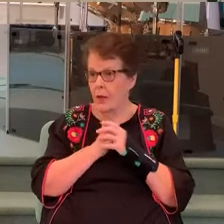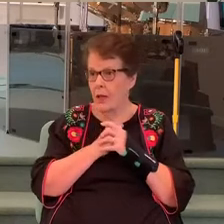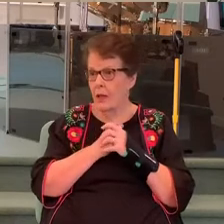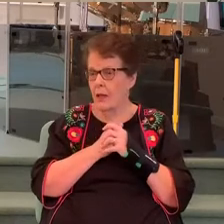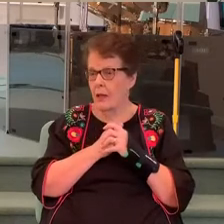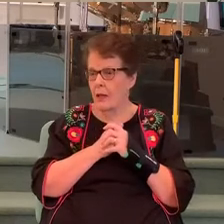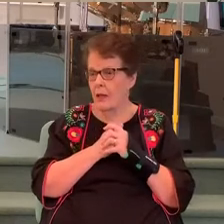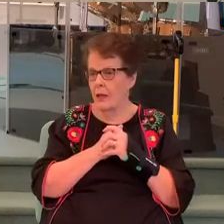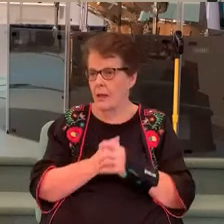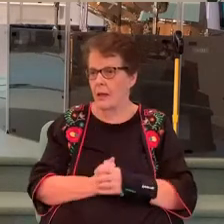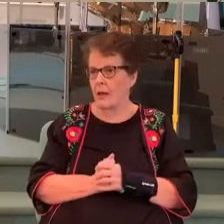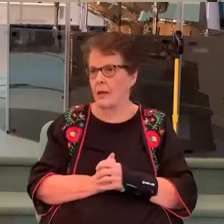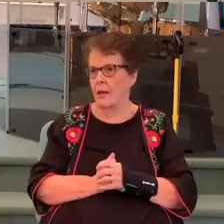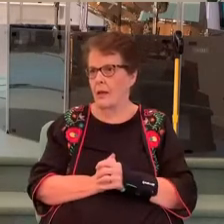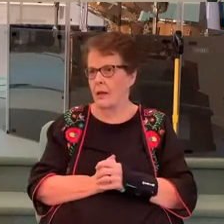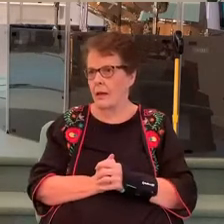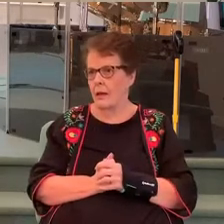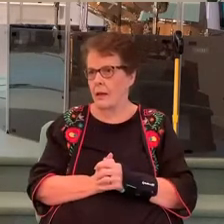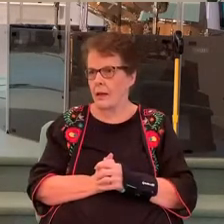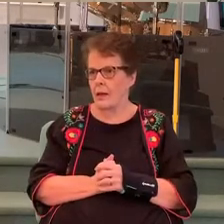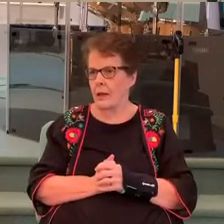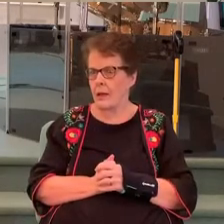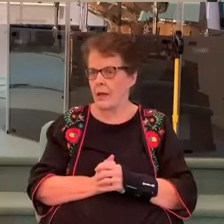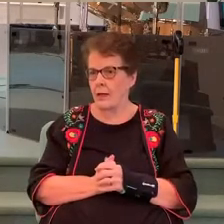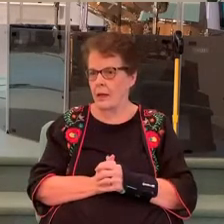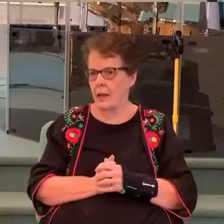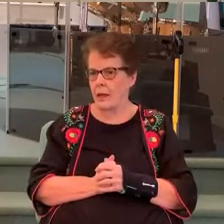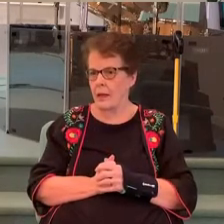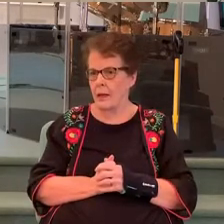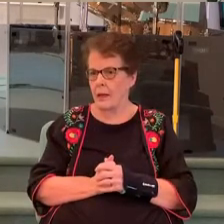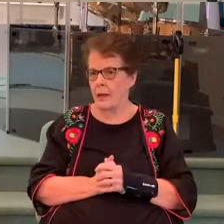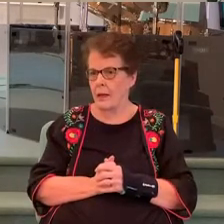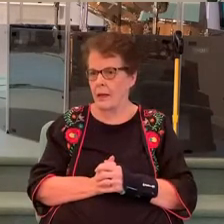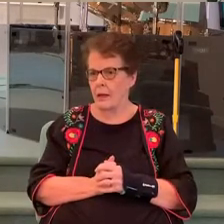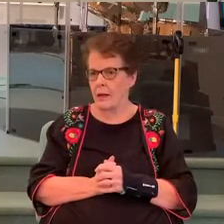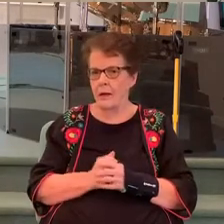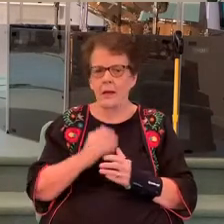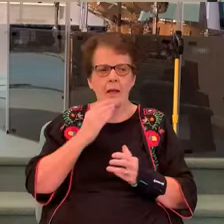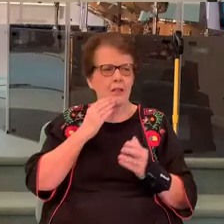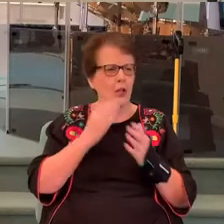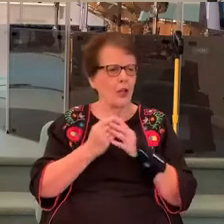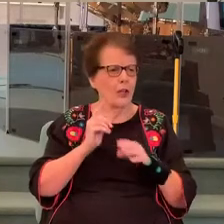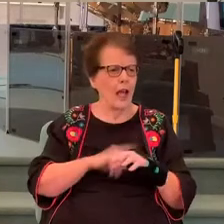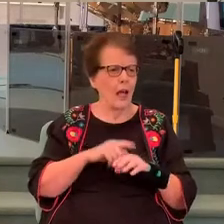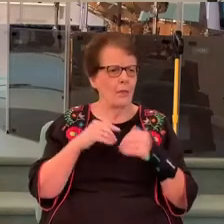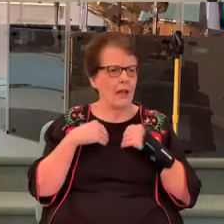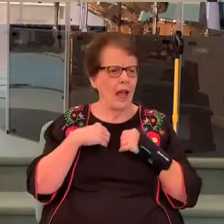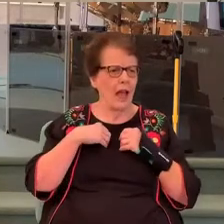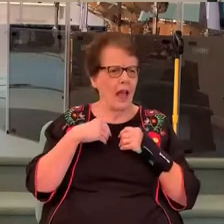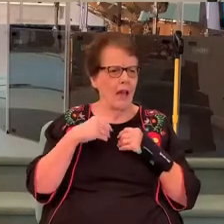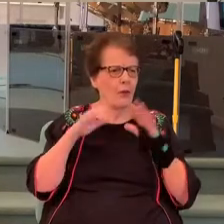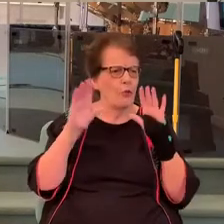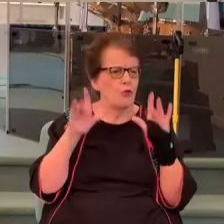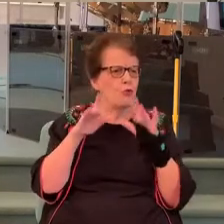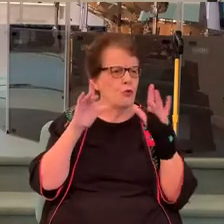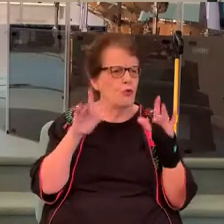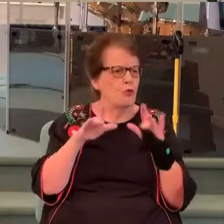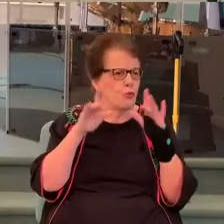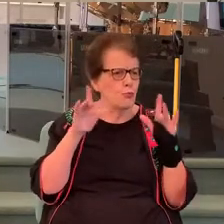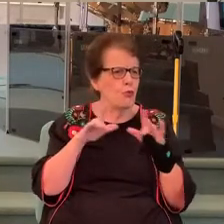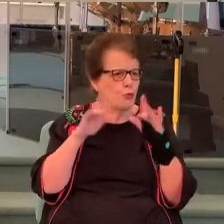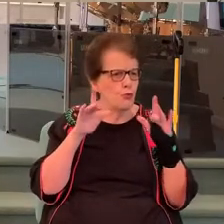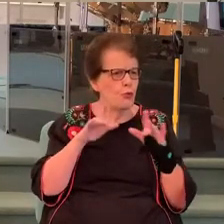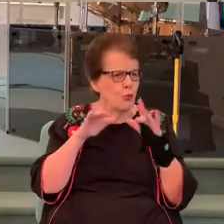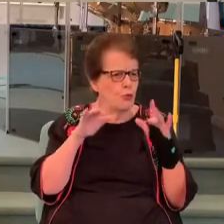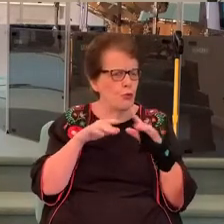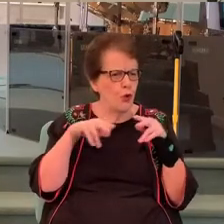right? Can we be honest? When we're suffering, it's a good time for us to pitch a pity party, right? Get on Facebook. Let me tell everybody